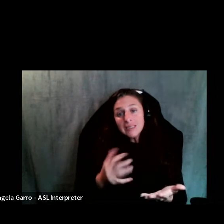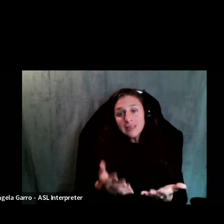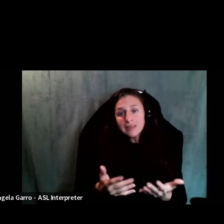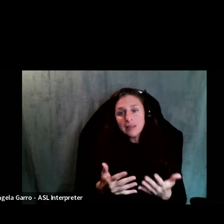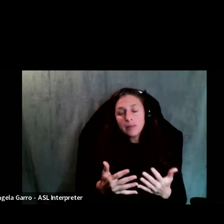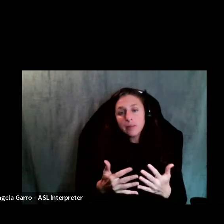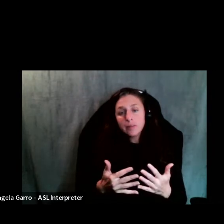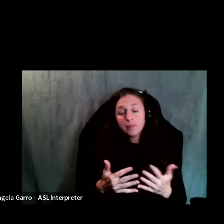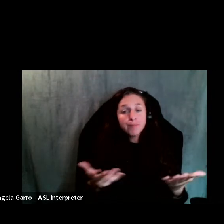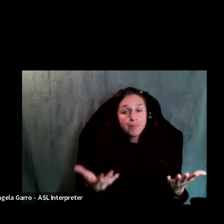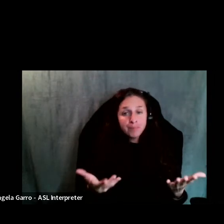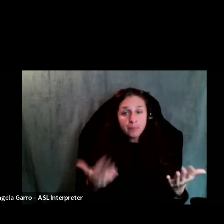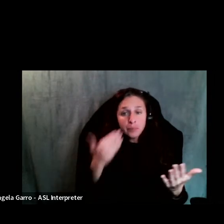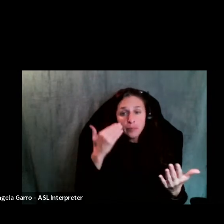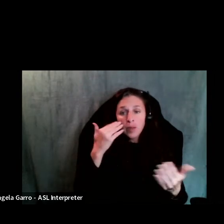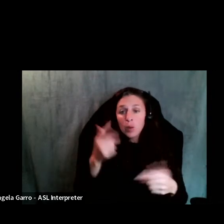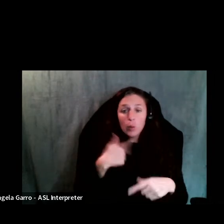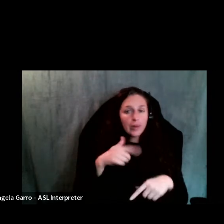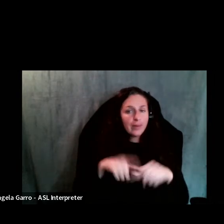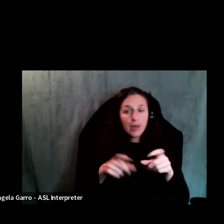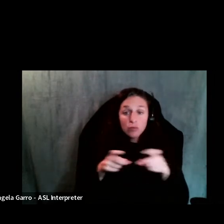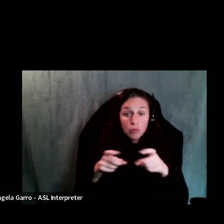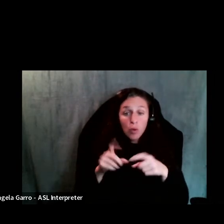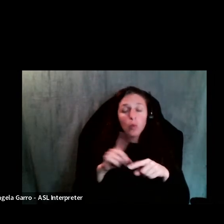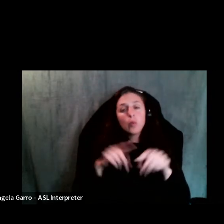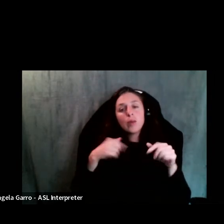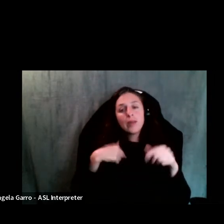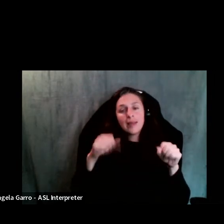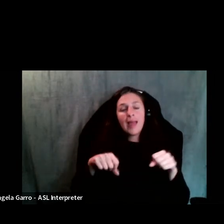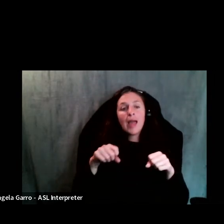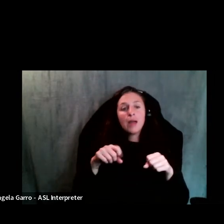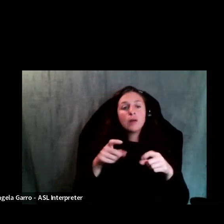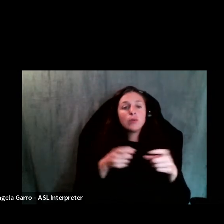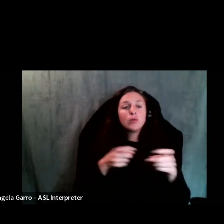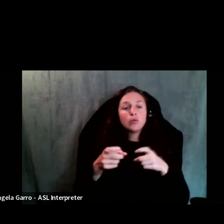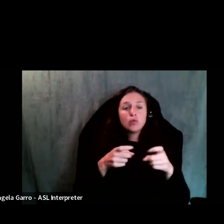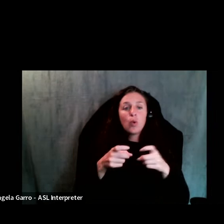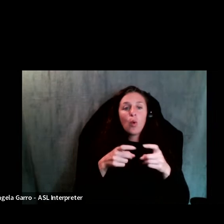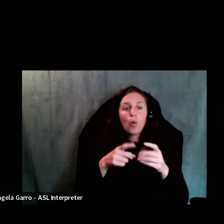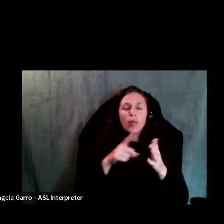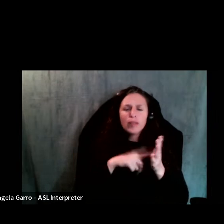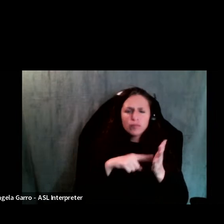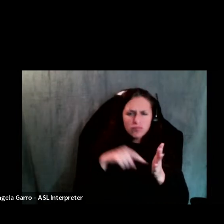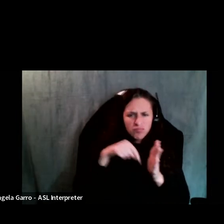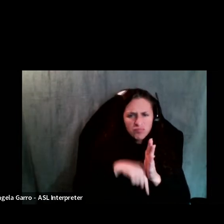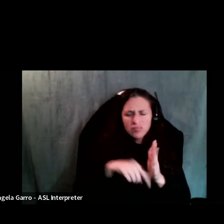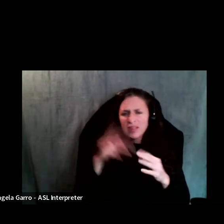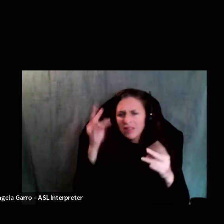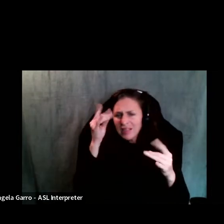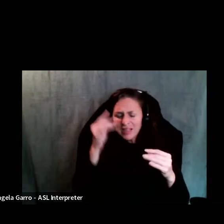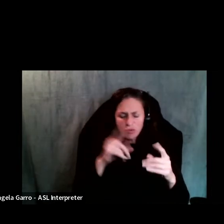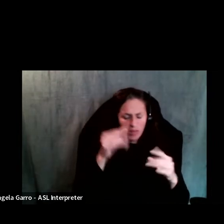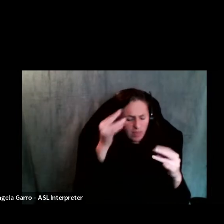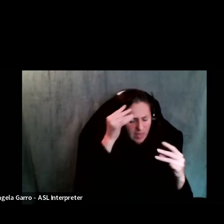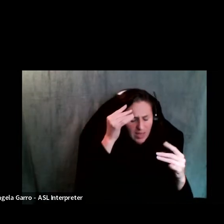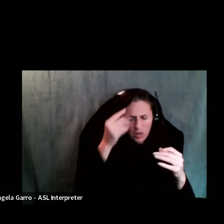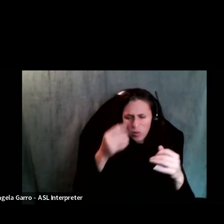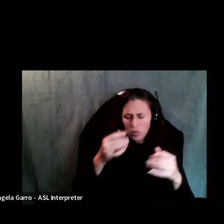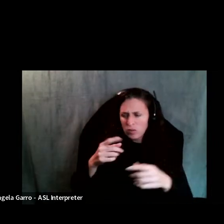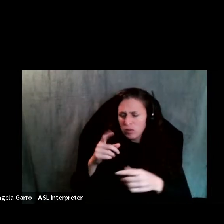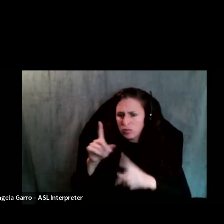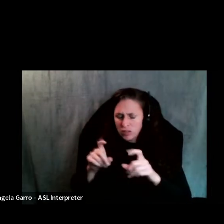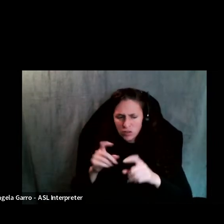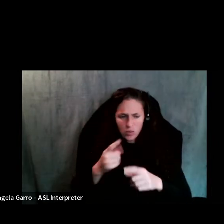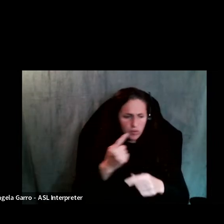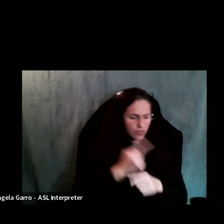And, you know, while we can't control that, we can control the critical thinking and make them think and really question what's right and what's wrong. And is